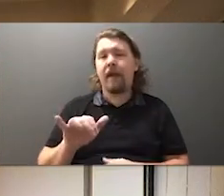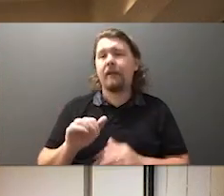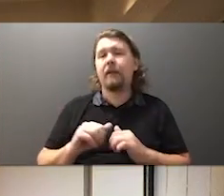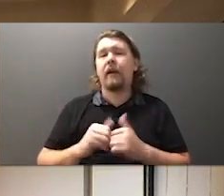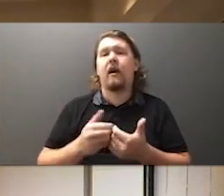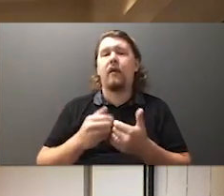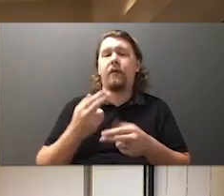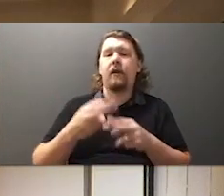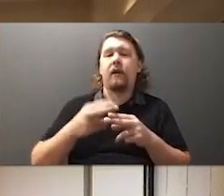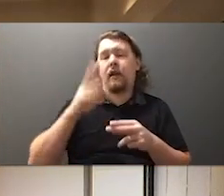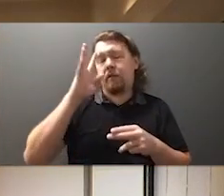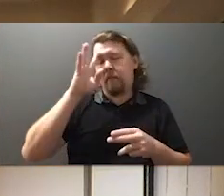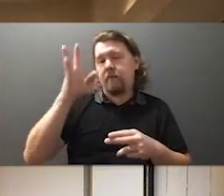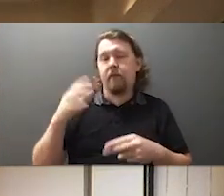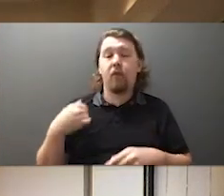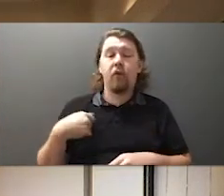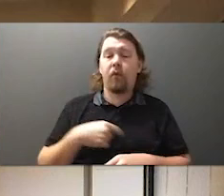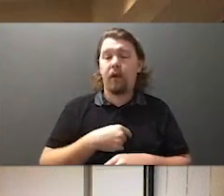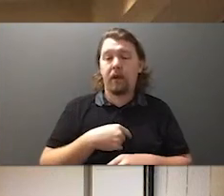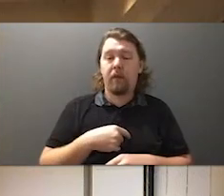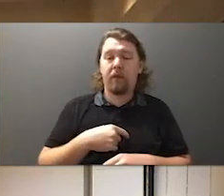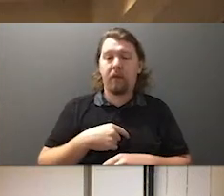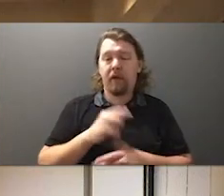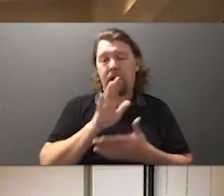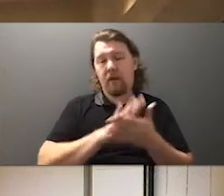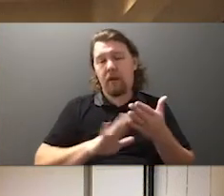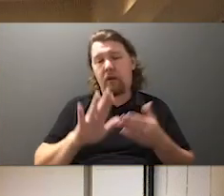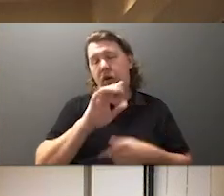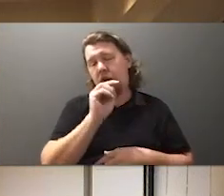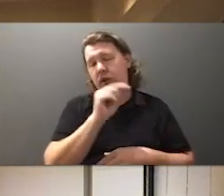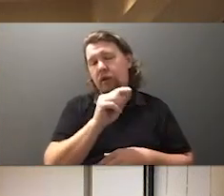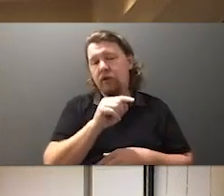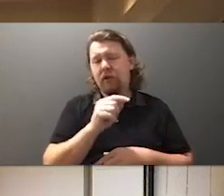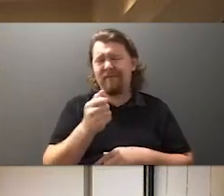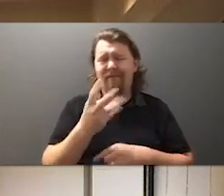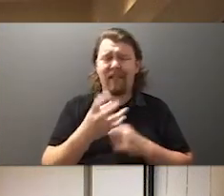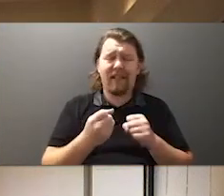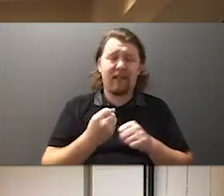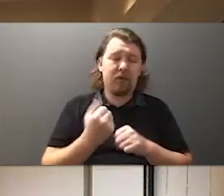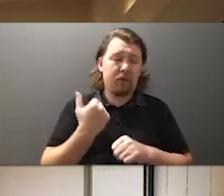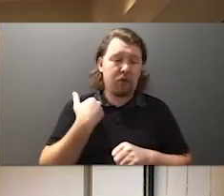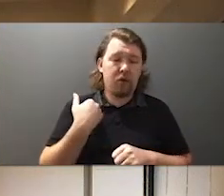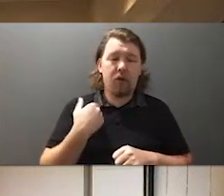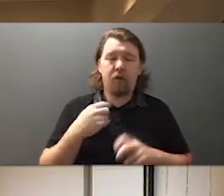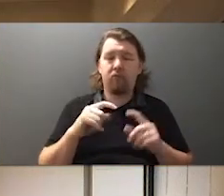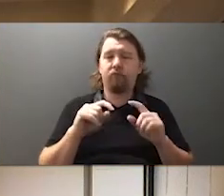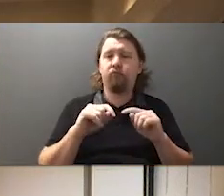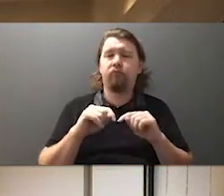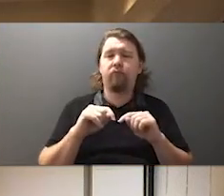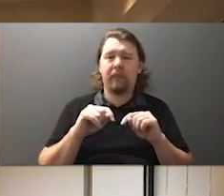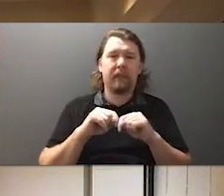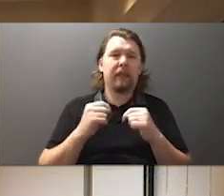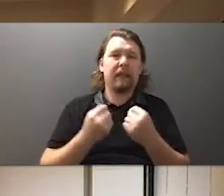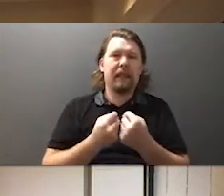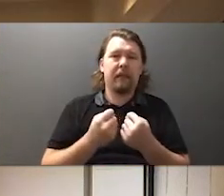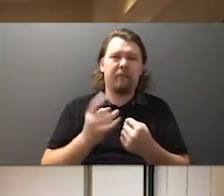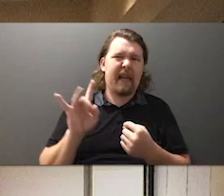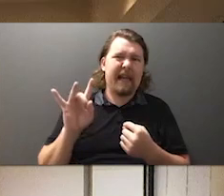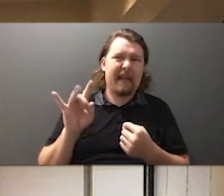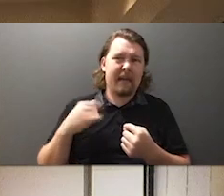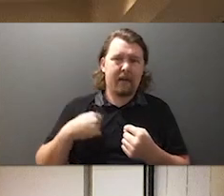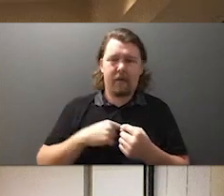That's how the name came up. So we were sitting this started in the College of Charleston years ago, and we're sitting around in a